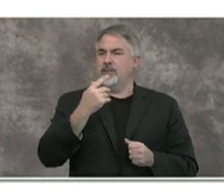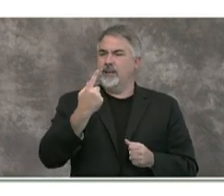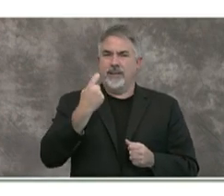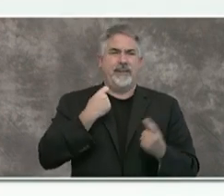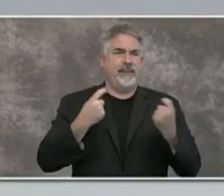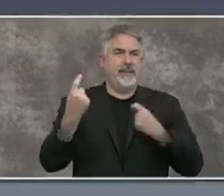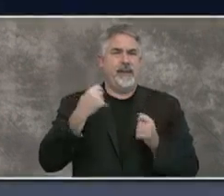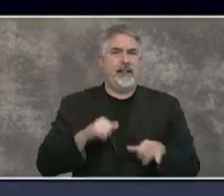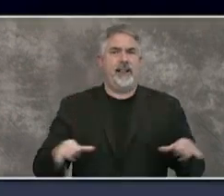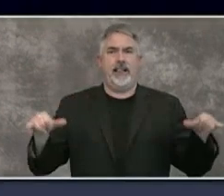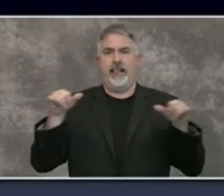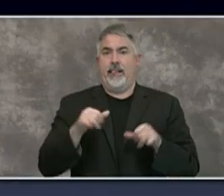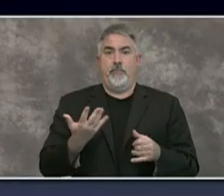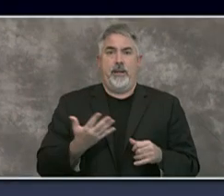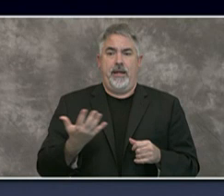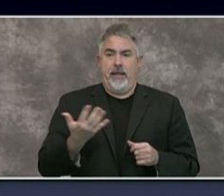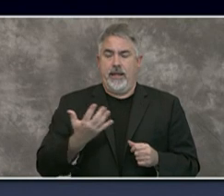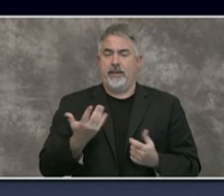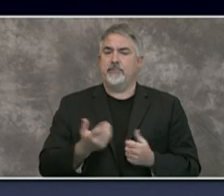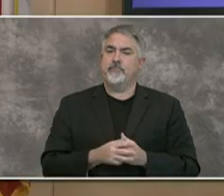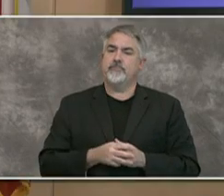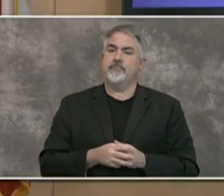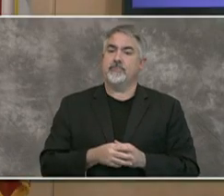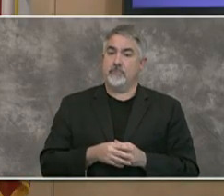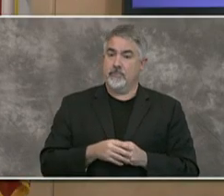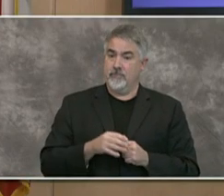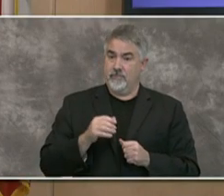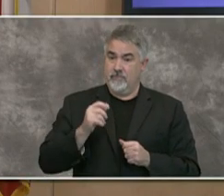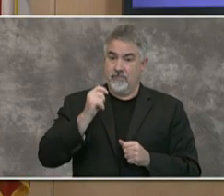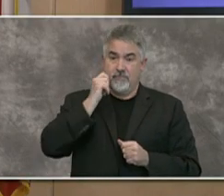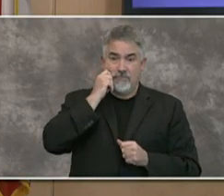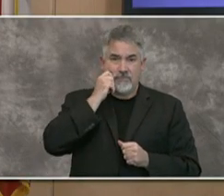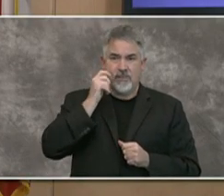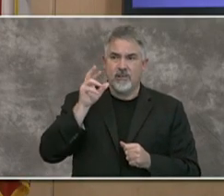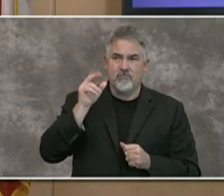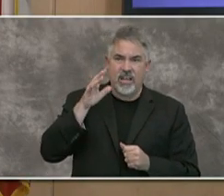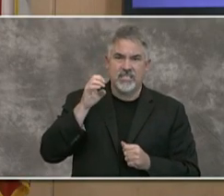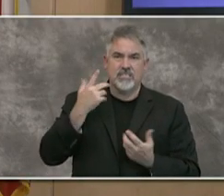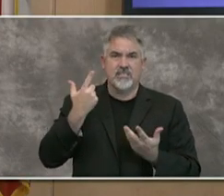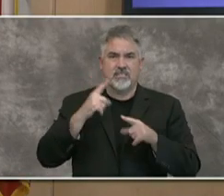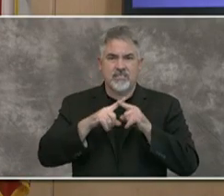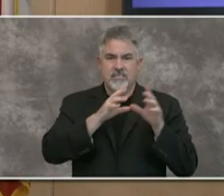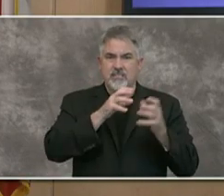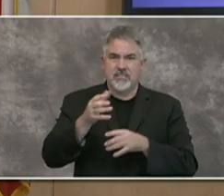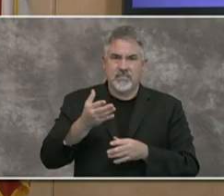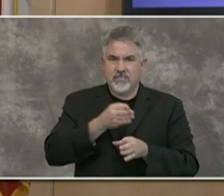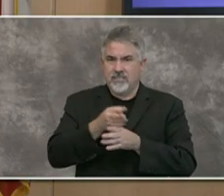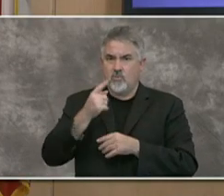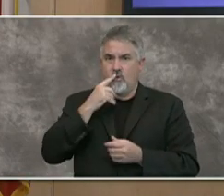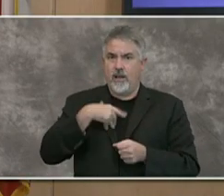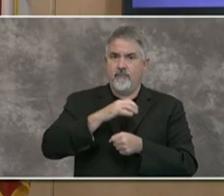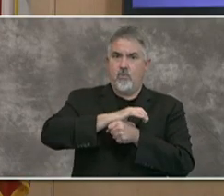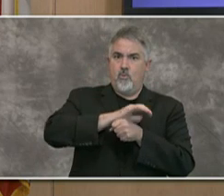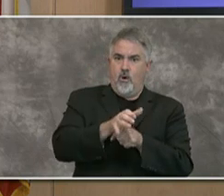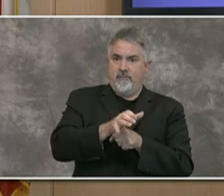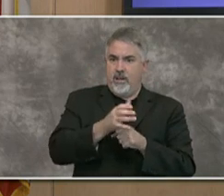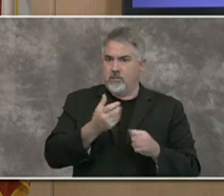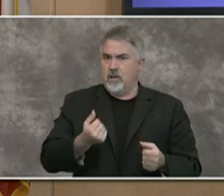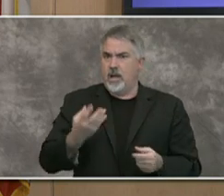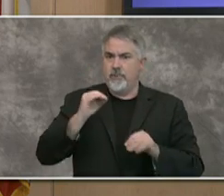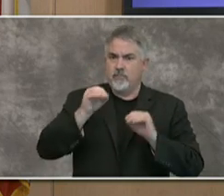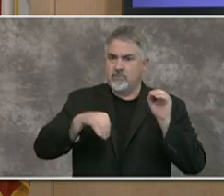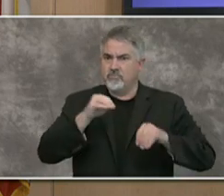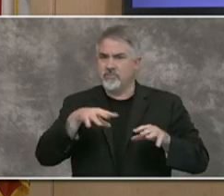the preceding days if we could provide racial breakdowns for positive COVID cases in San Diego County. The team here has worked